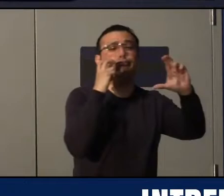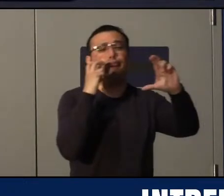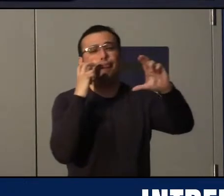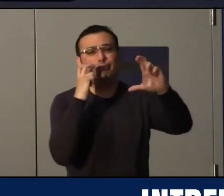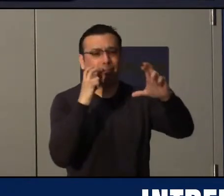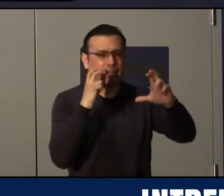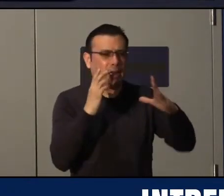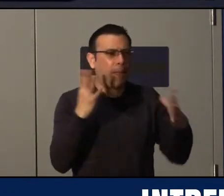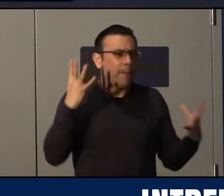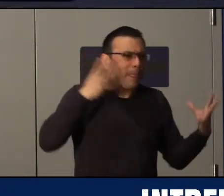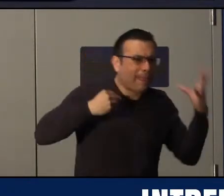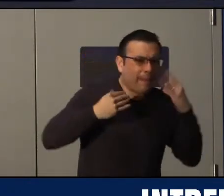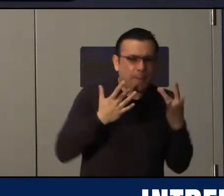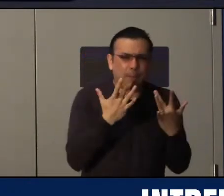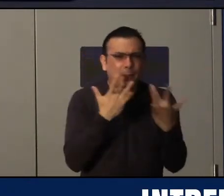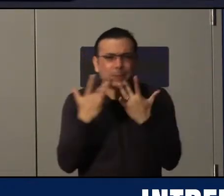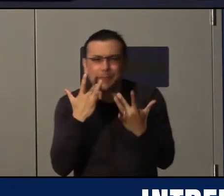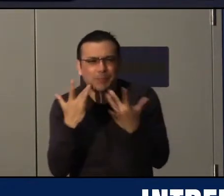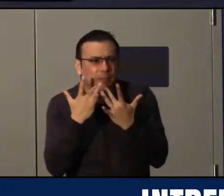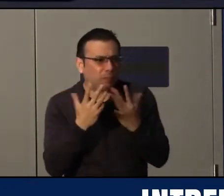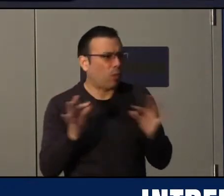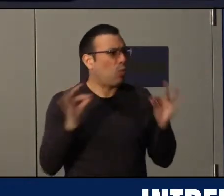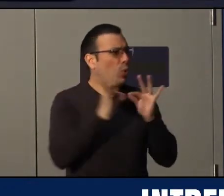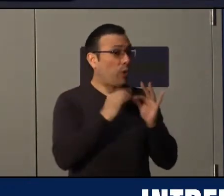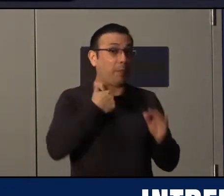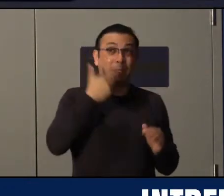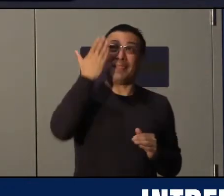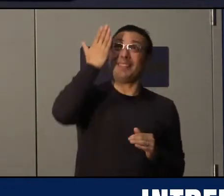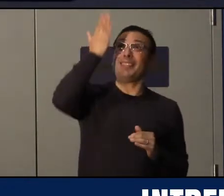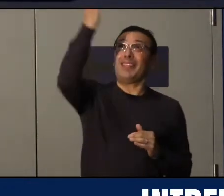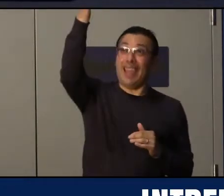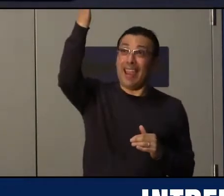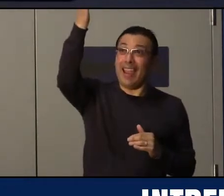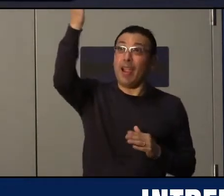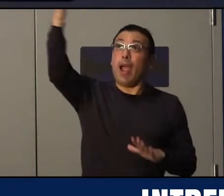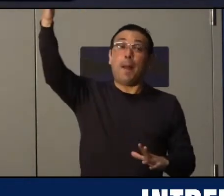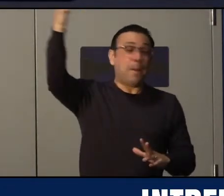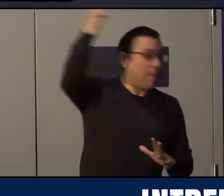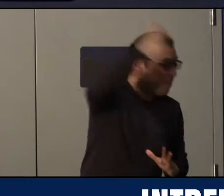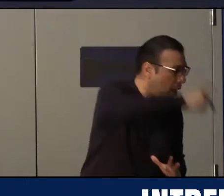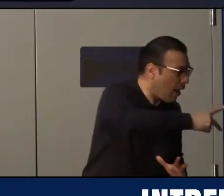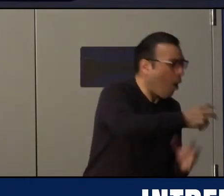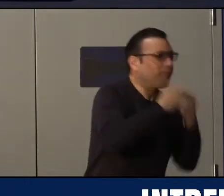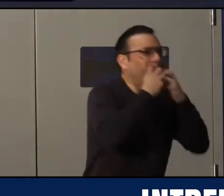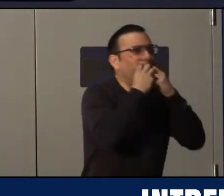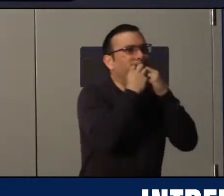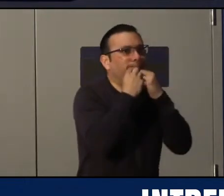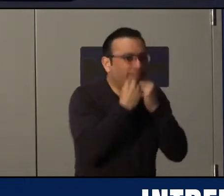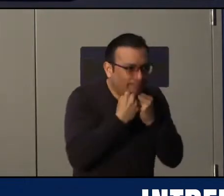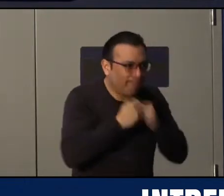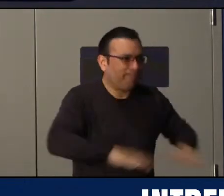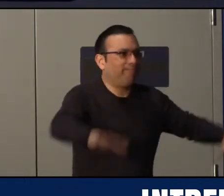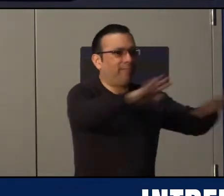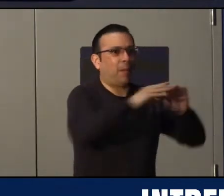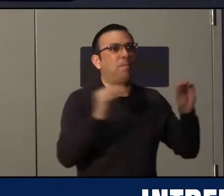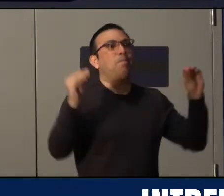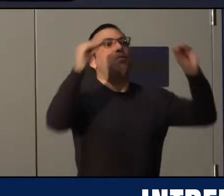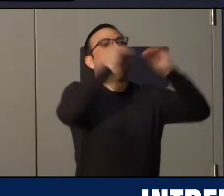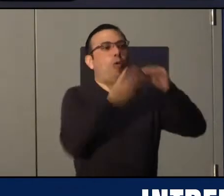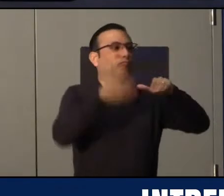my experience in space has helped me appreciate that more. So, all right, we have another question over